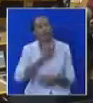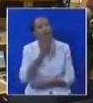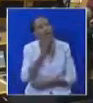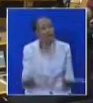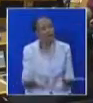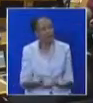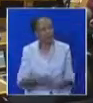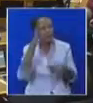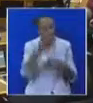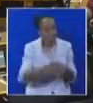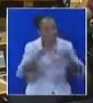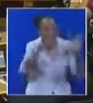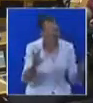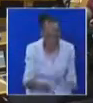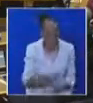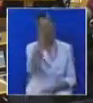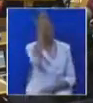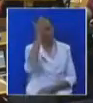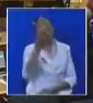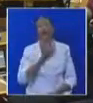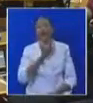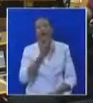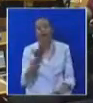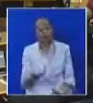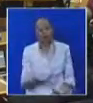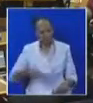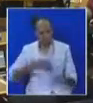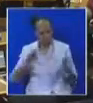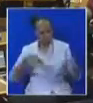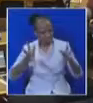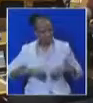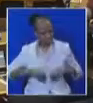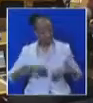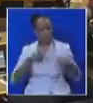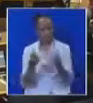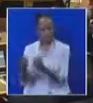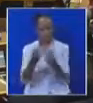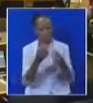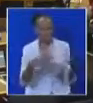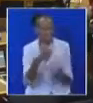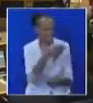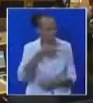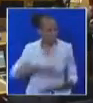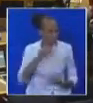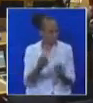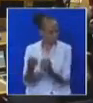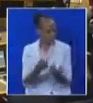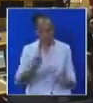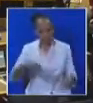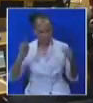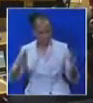laughed at us. We cannot allow Zuma order. To do as he wishes in this country. We are not going to allow that. With we